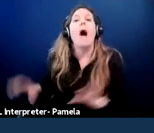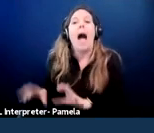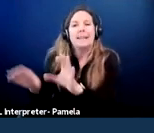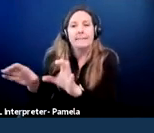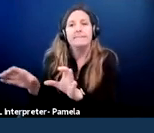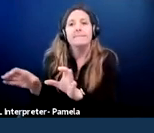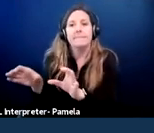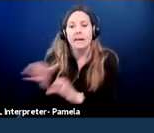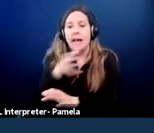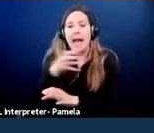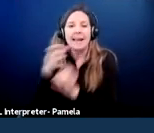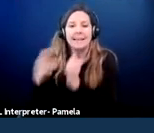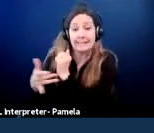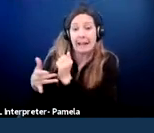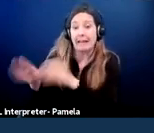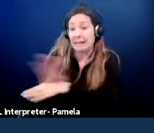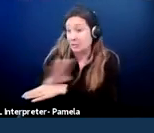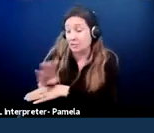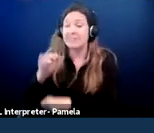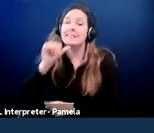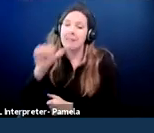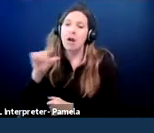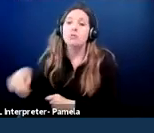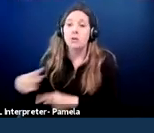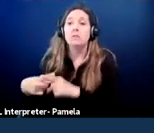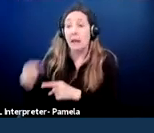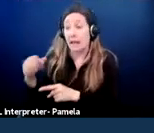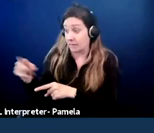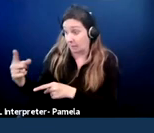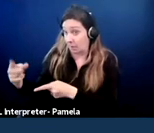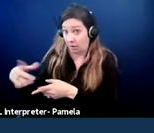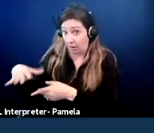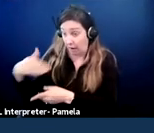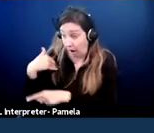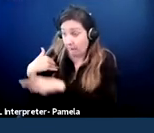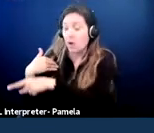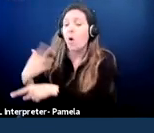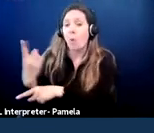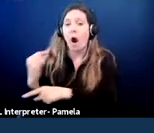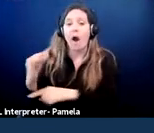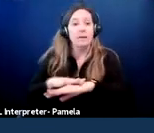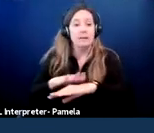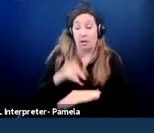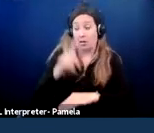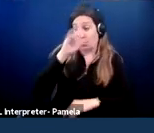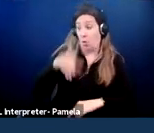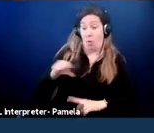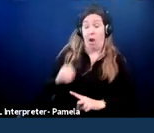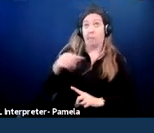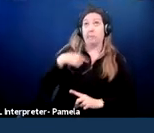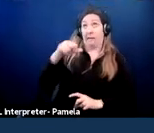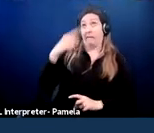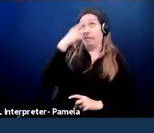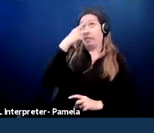the consulting to get government grants, then one of the consulting firms definitely. Based in Ontario, I can tell you straight off the top of my head,